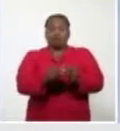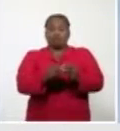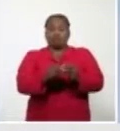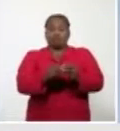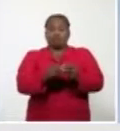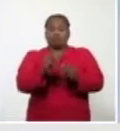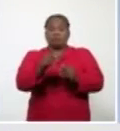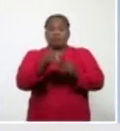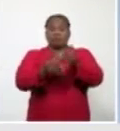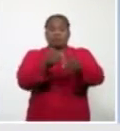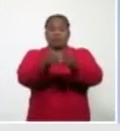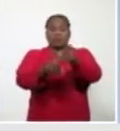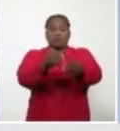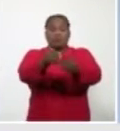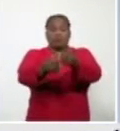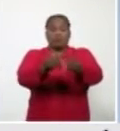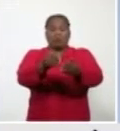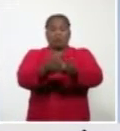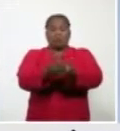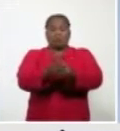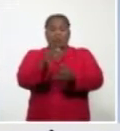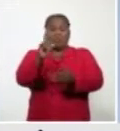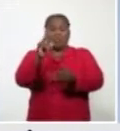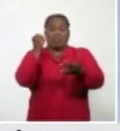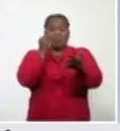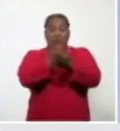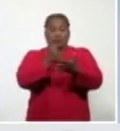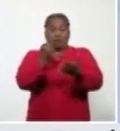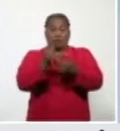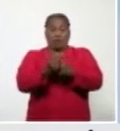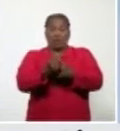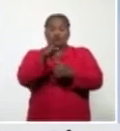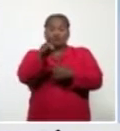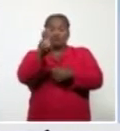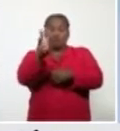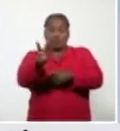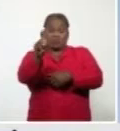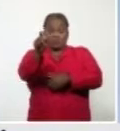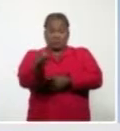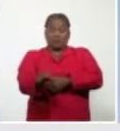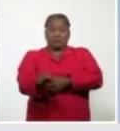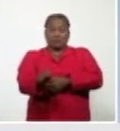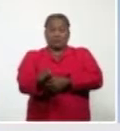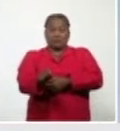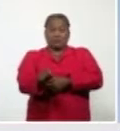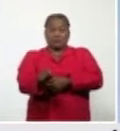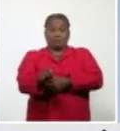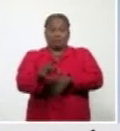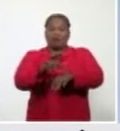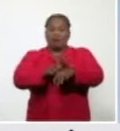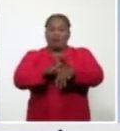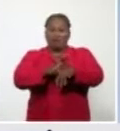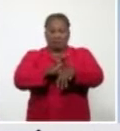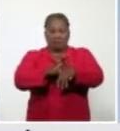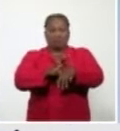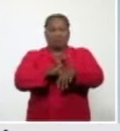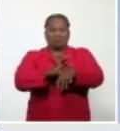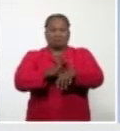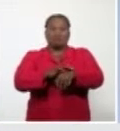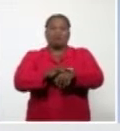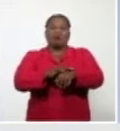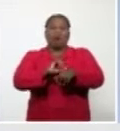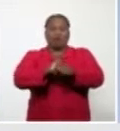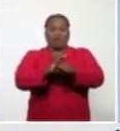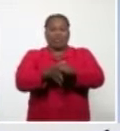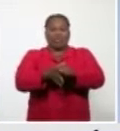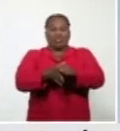Havana, 188, and 221 in the laboratory of the Brothers Ameijeras